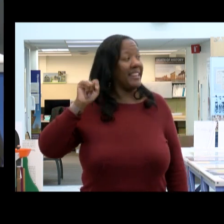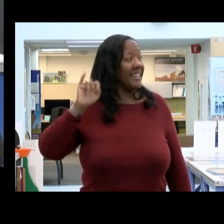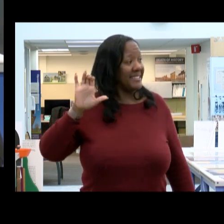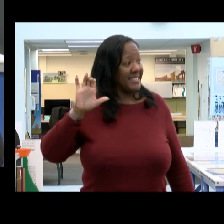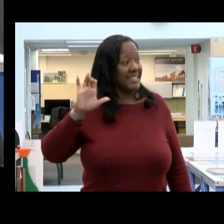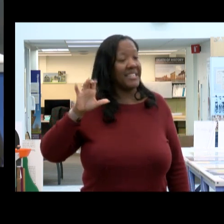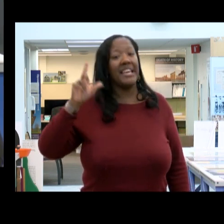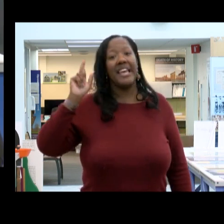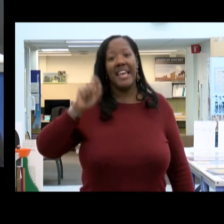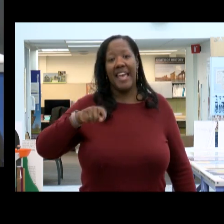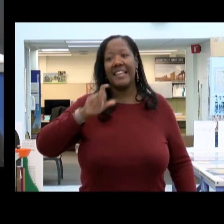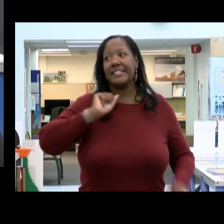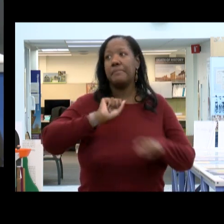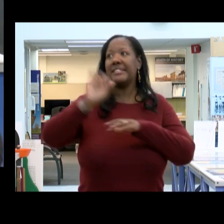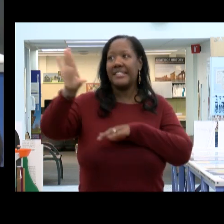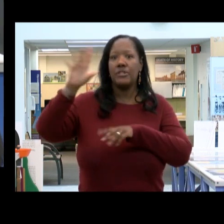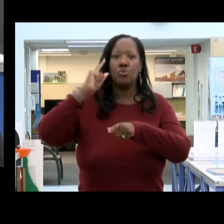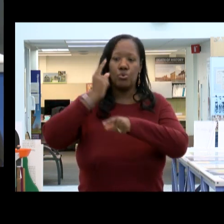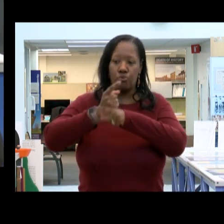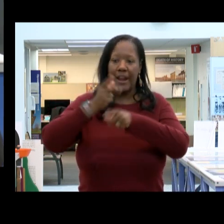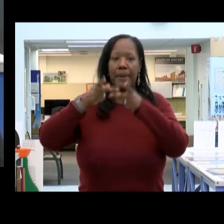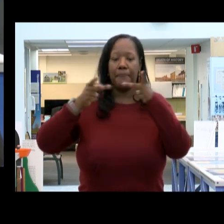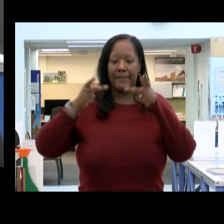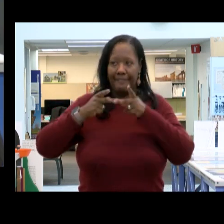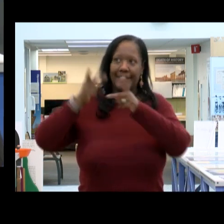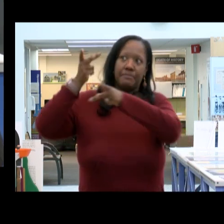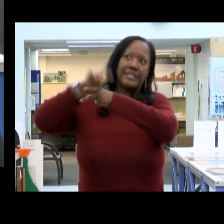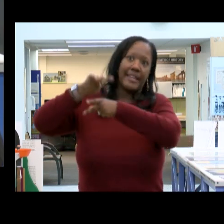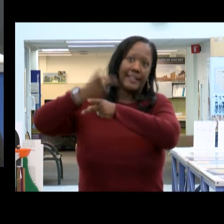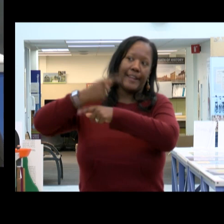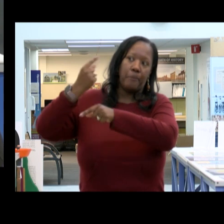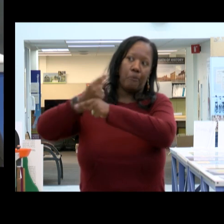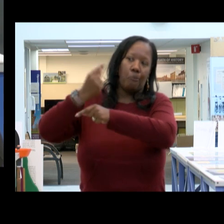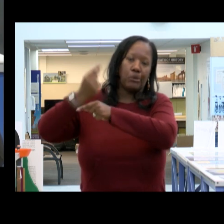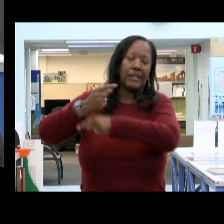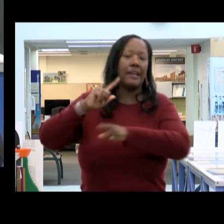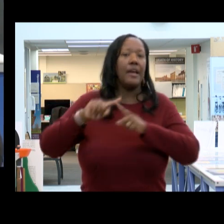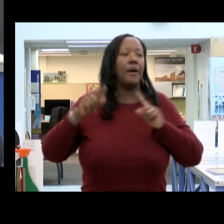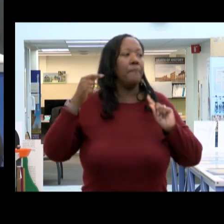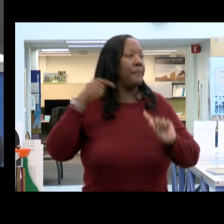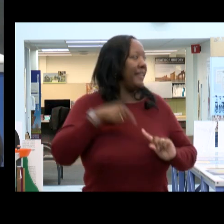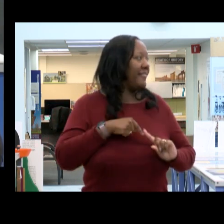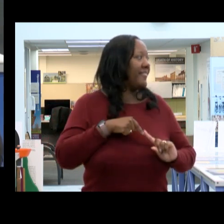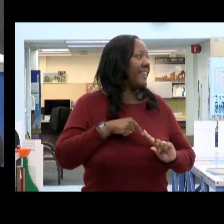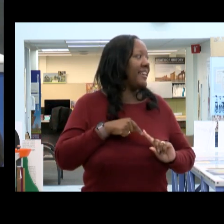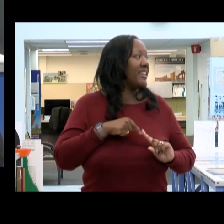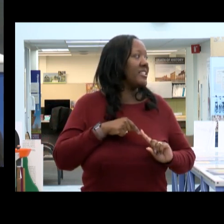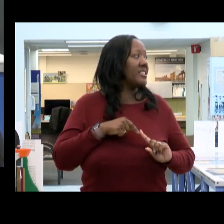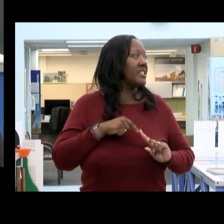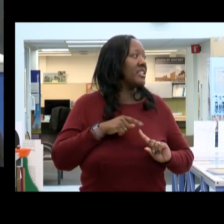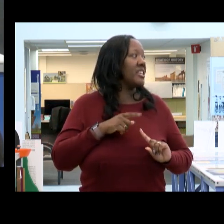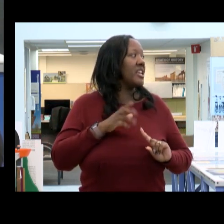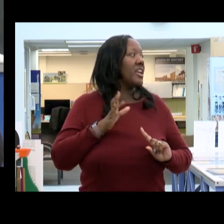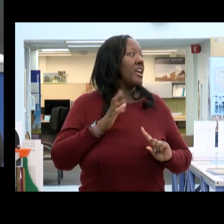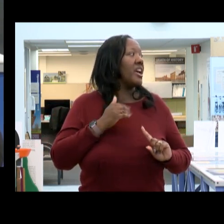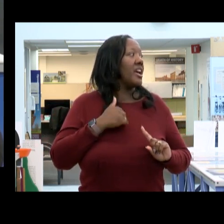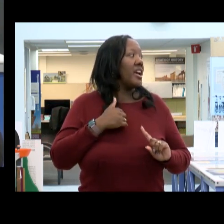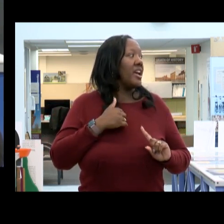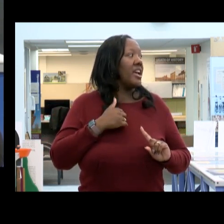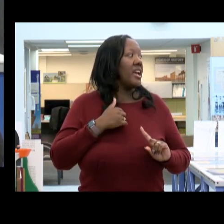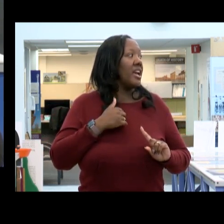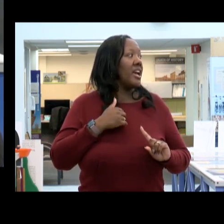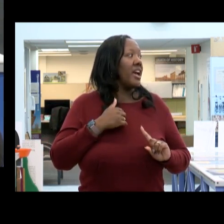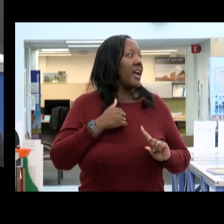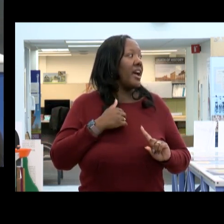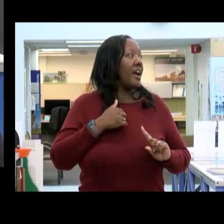go to the right place, got to take care of it. But this particular polyethylene passes PAT, and so, you know,